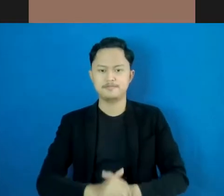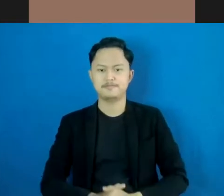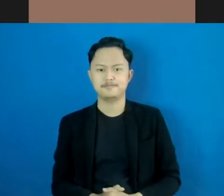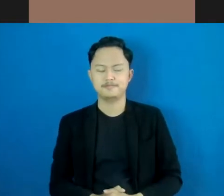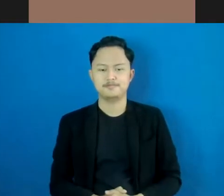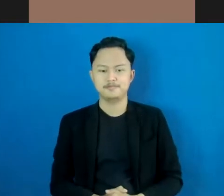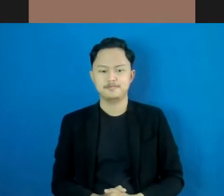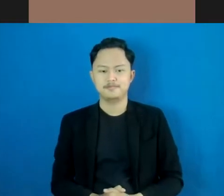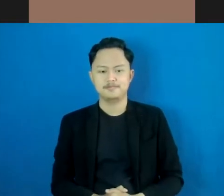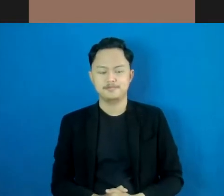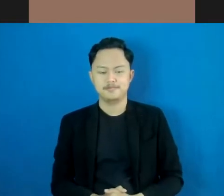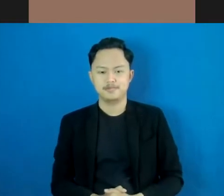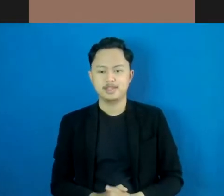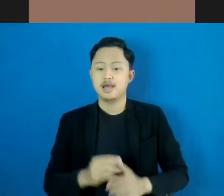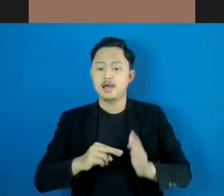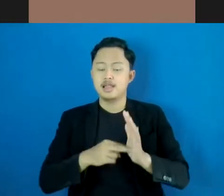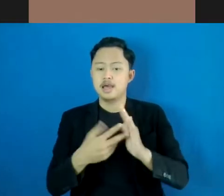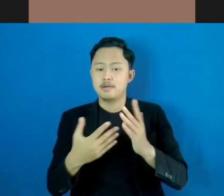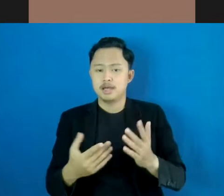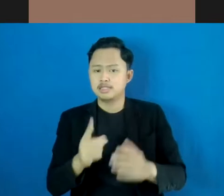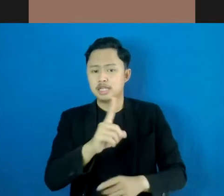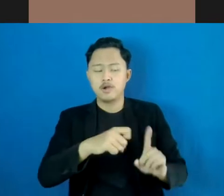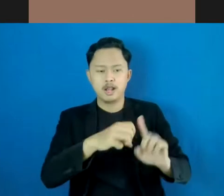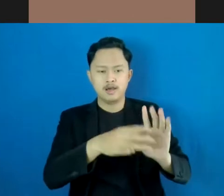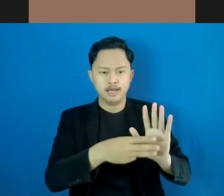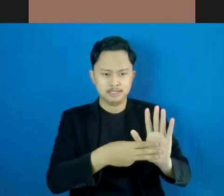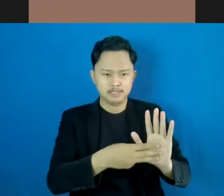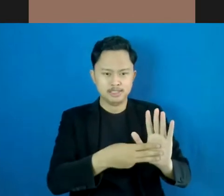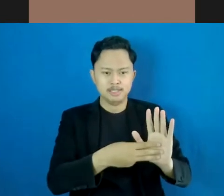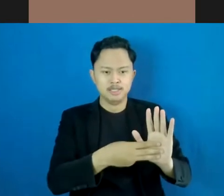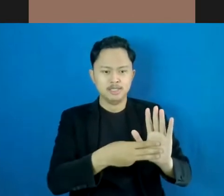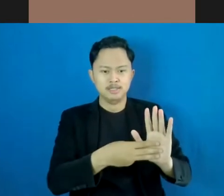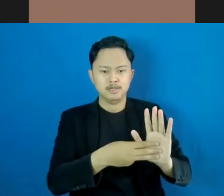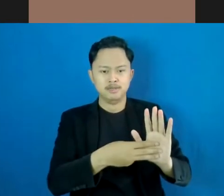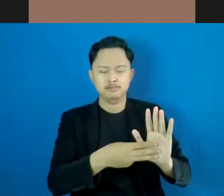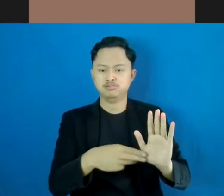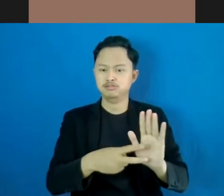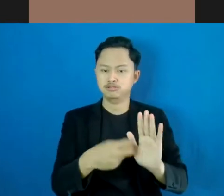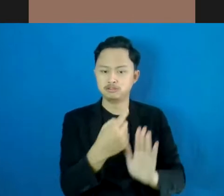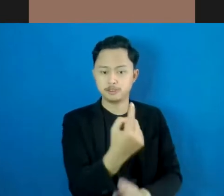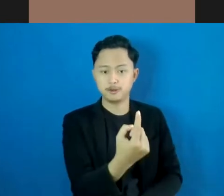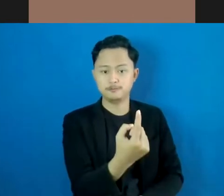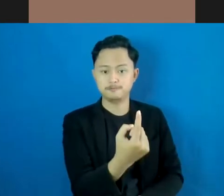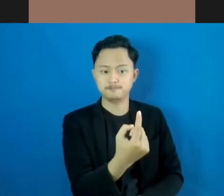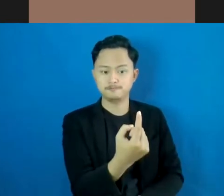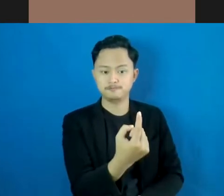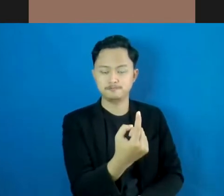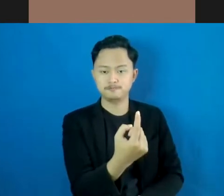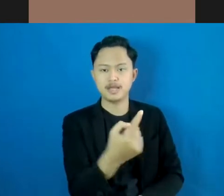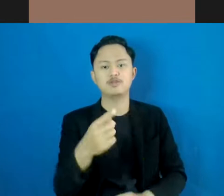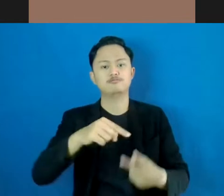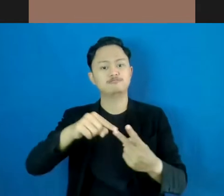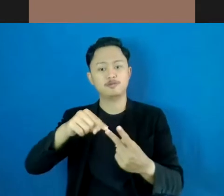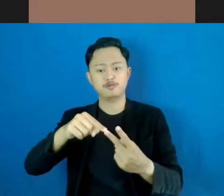will come down, so that per kilometer rates will be lesser to you? Number one. Number two,